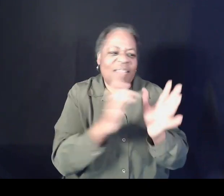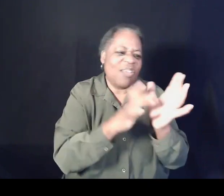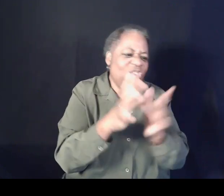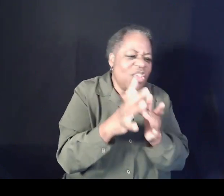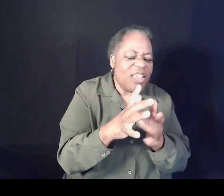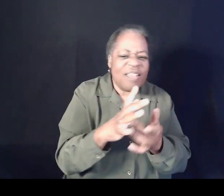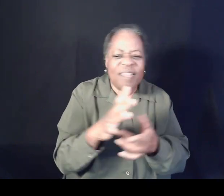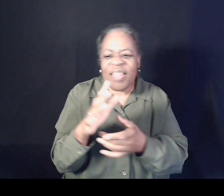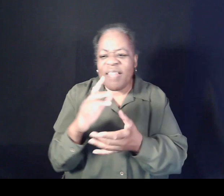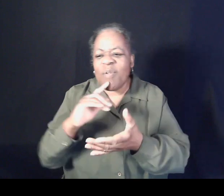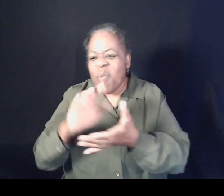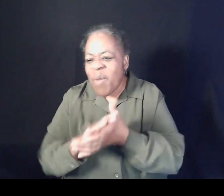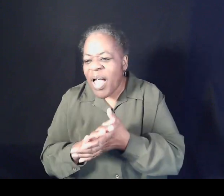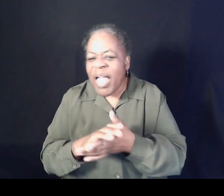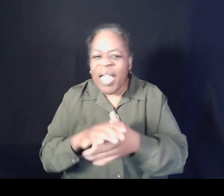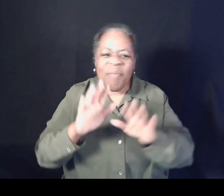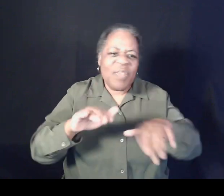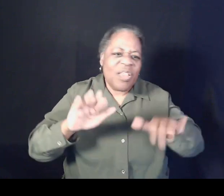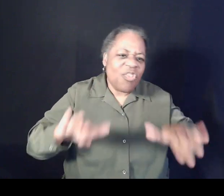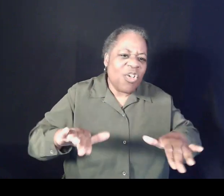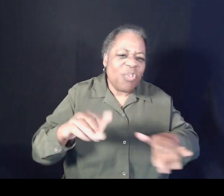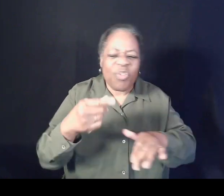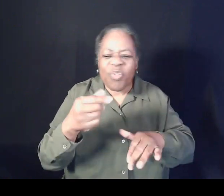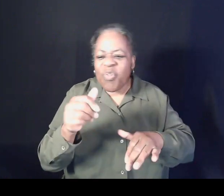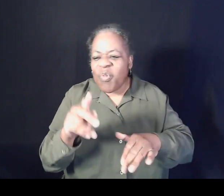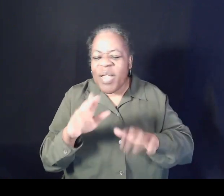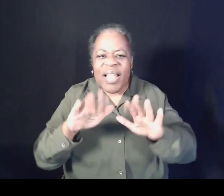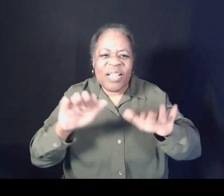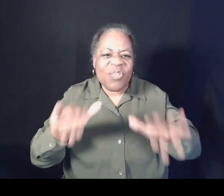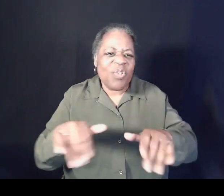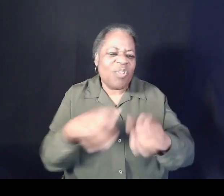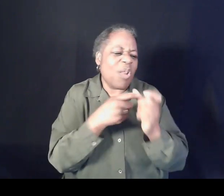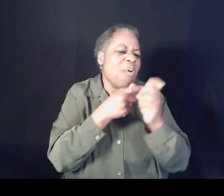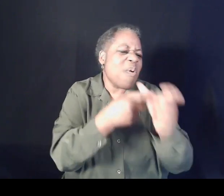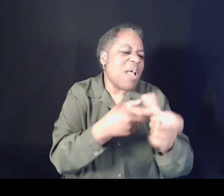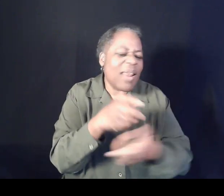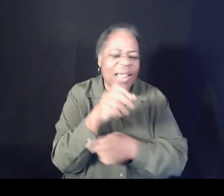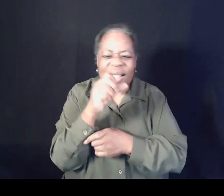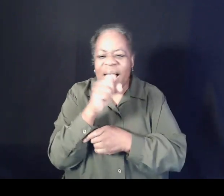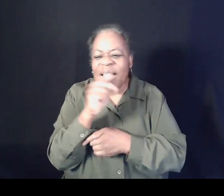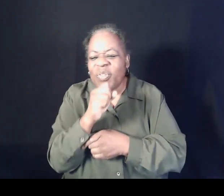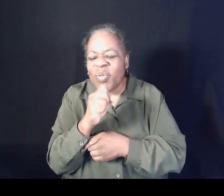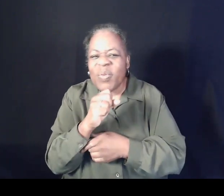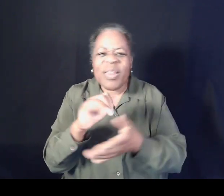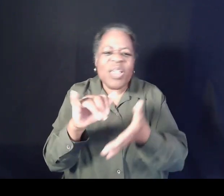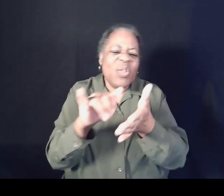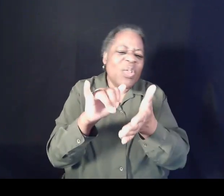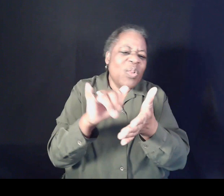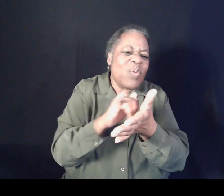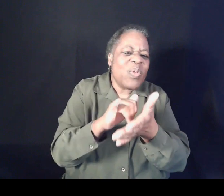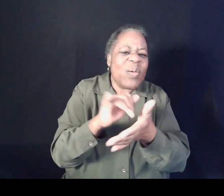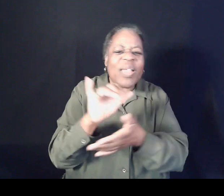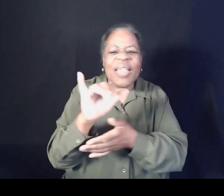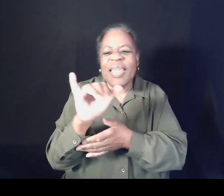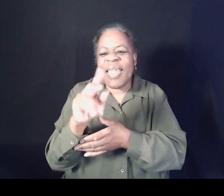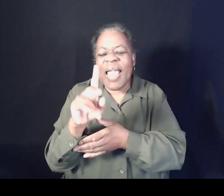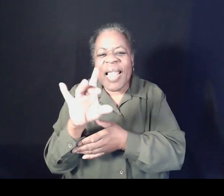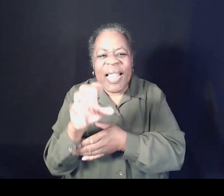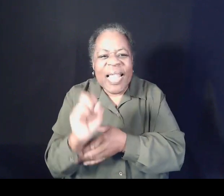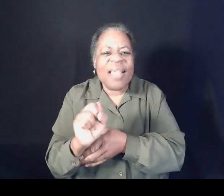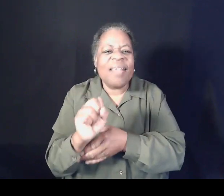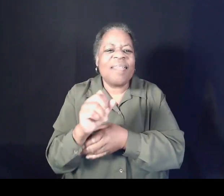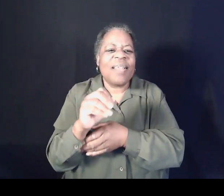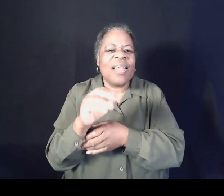wonderful children and grandchildren. He loves running. He loves ice cream. He loves the New York Yankees and the Giants. But Brian also